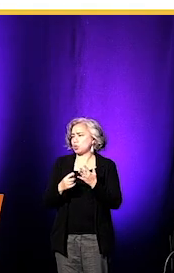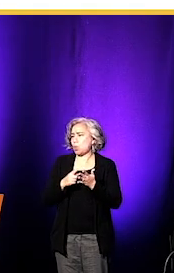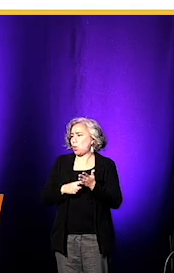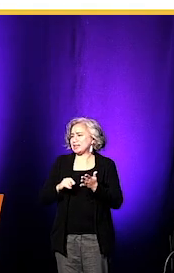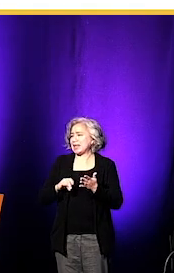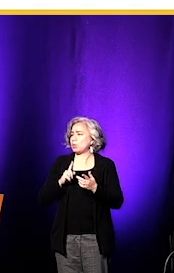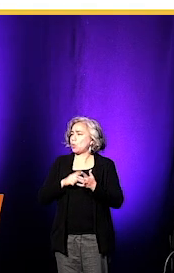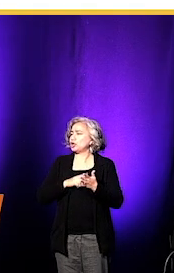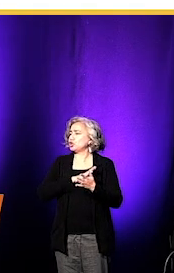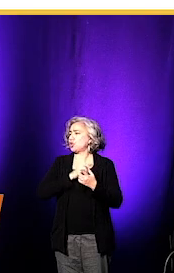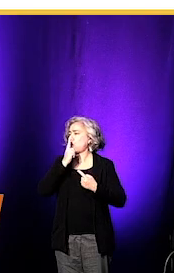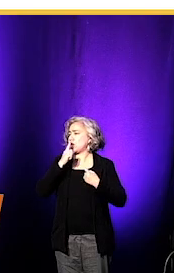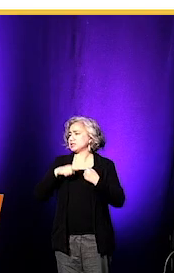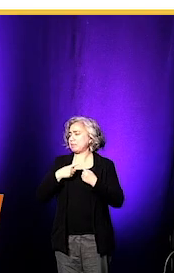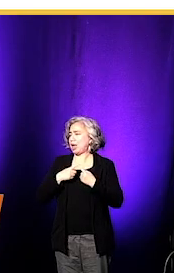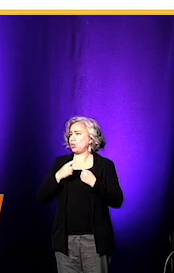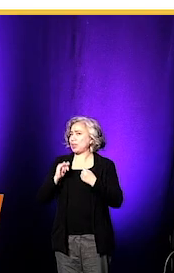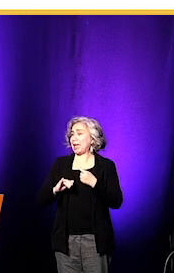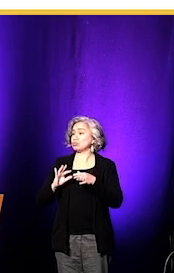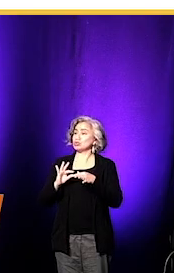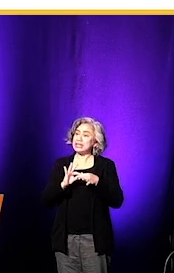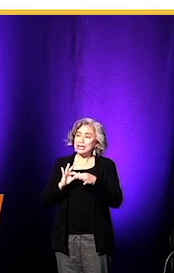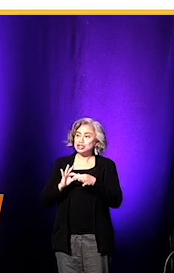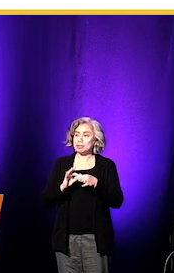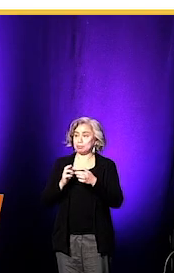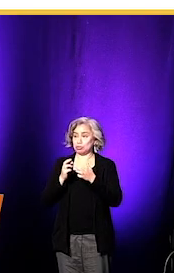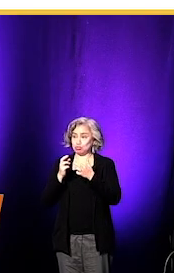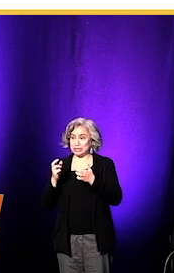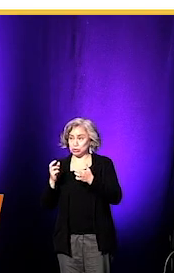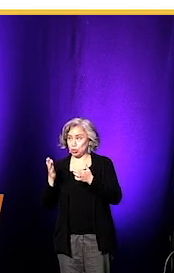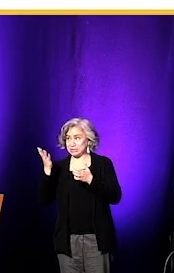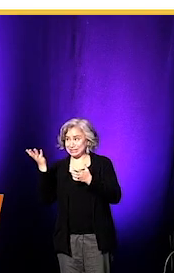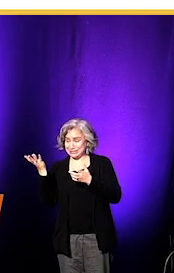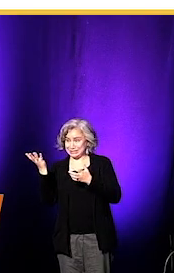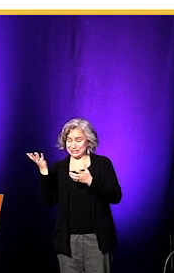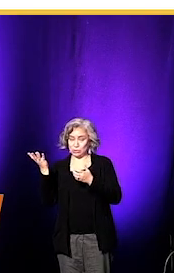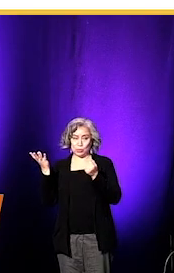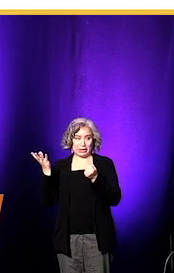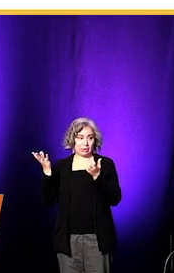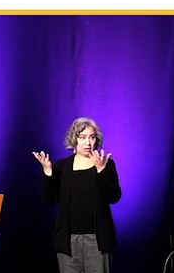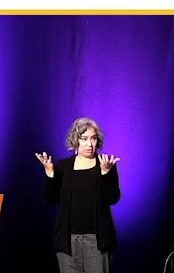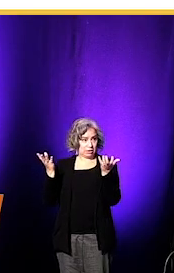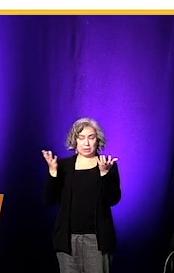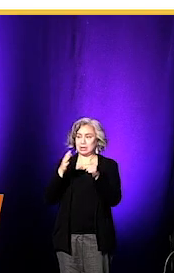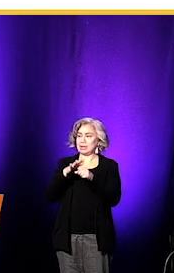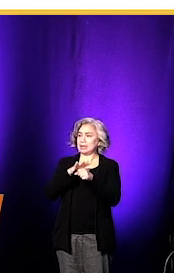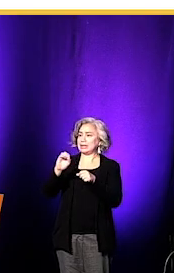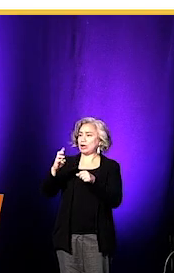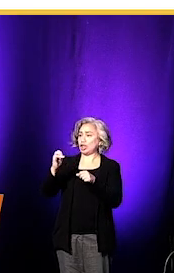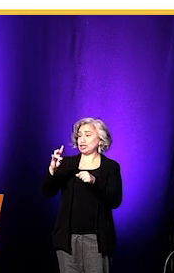thoughts about the relationship that resources has with these ecologies?